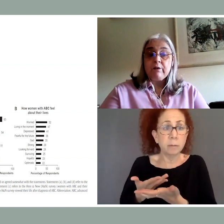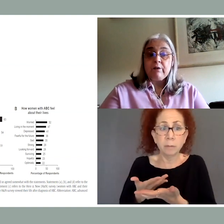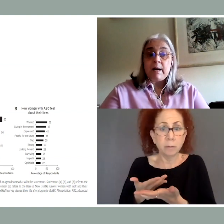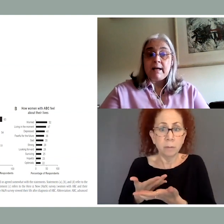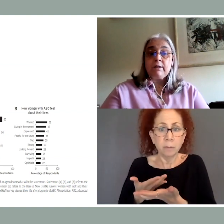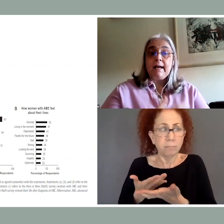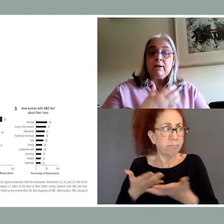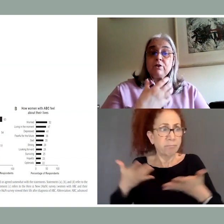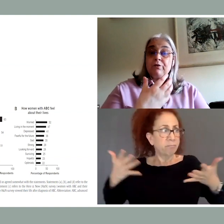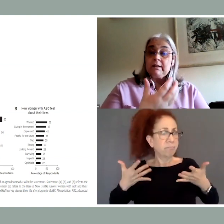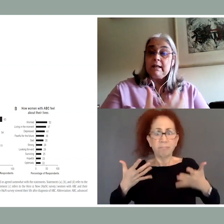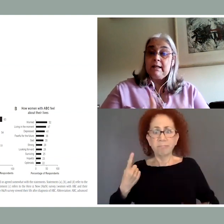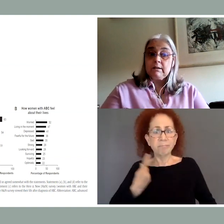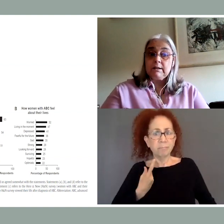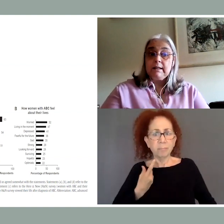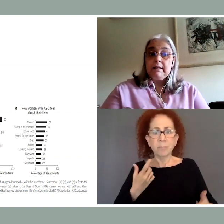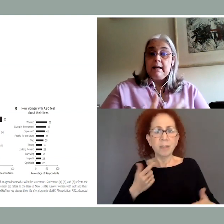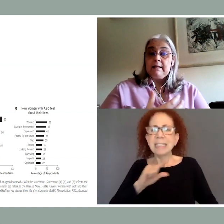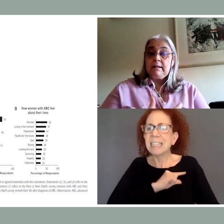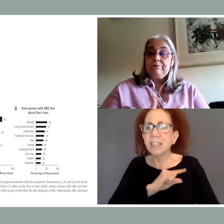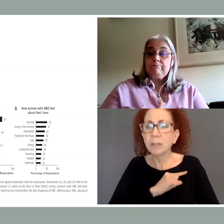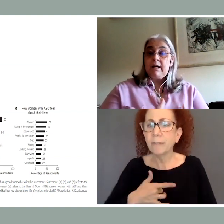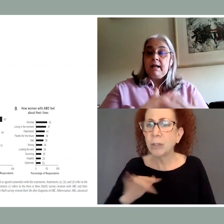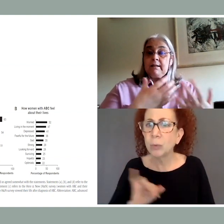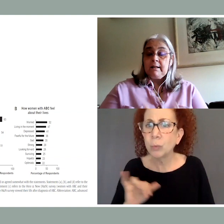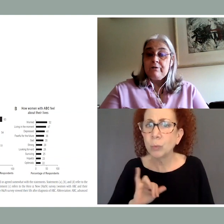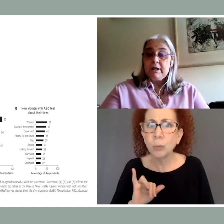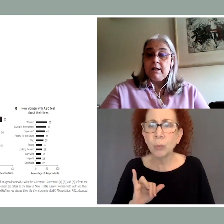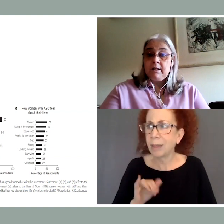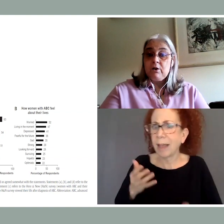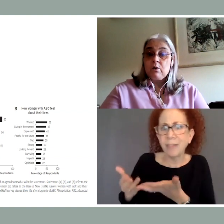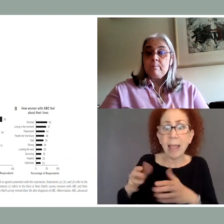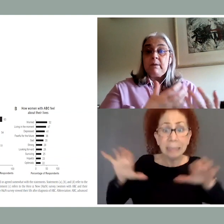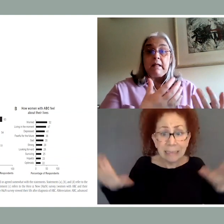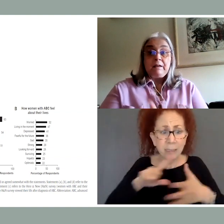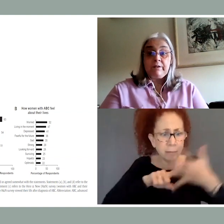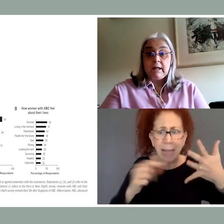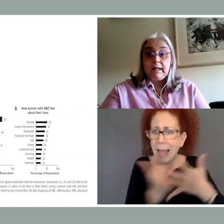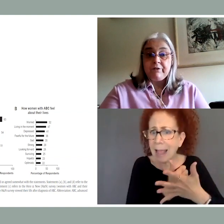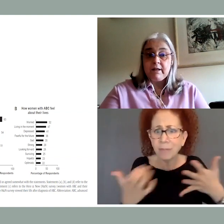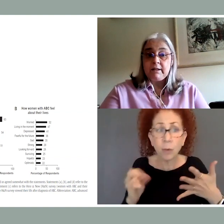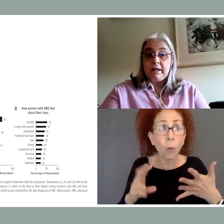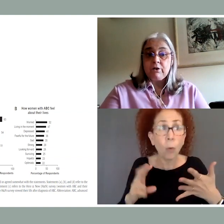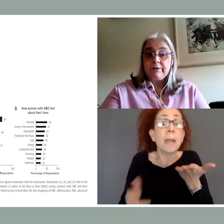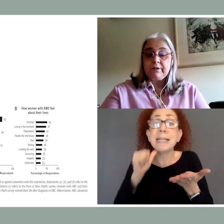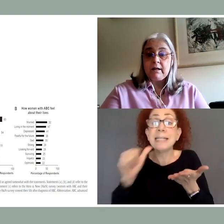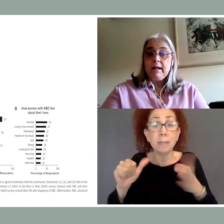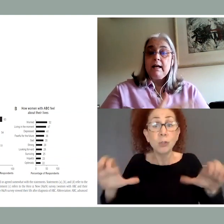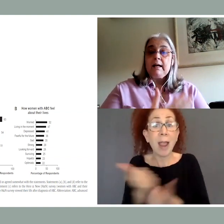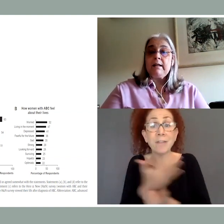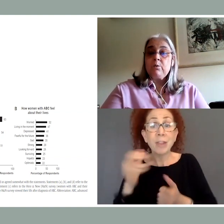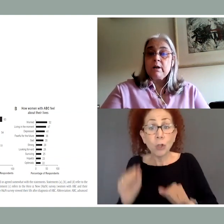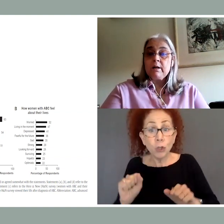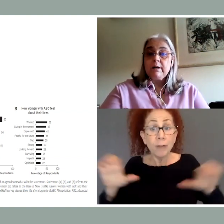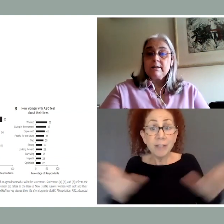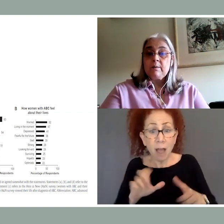felt very abandoned and also felt guilt, as if they had done everything, or maybe they haven't done everything they could have done,